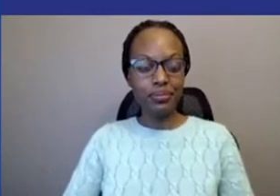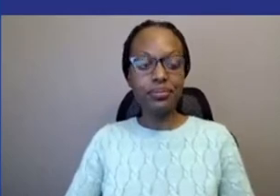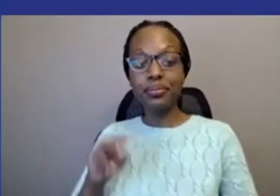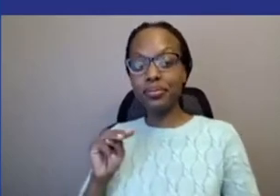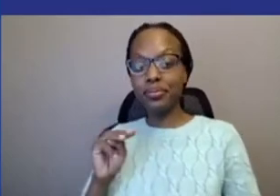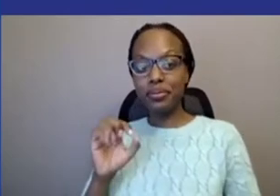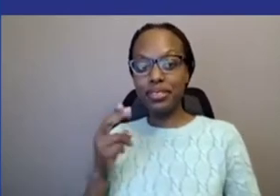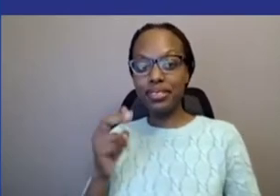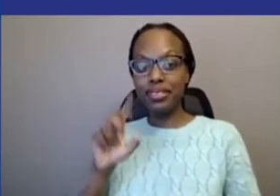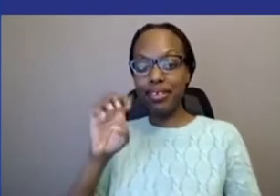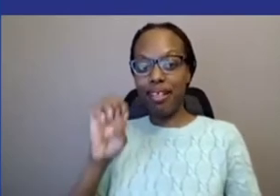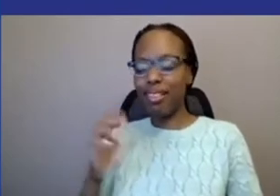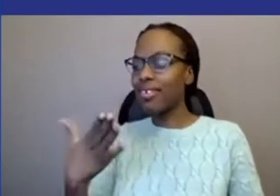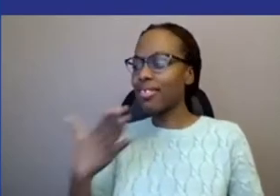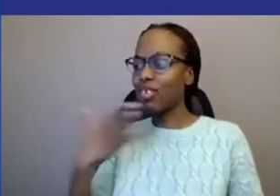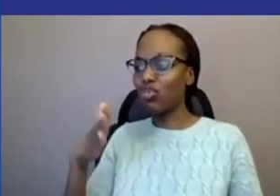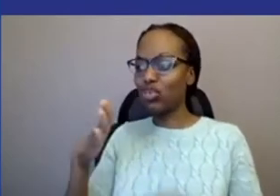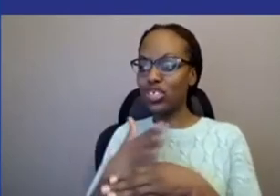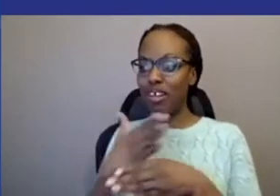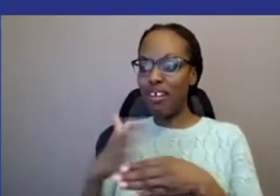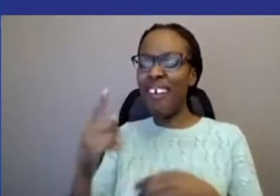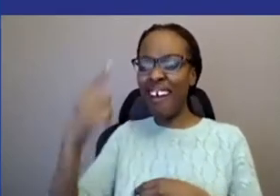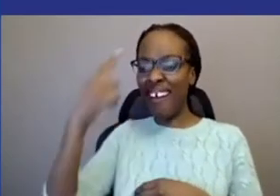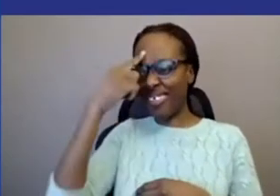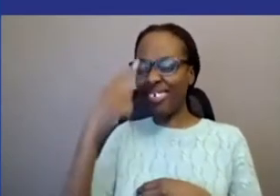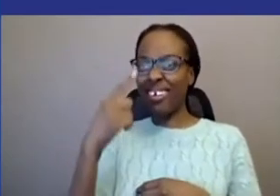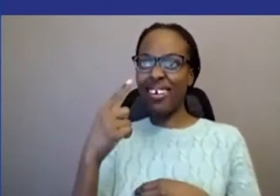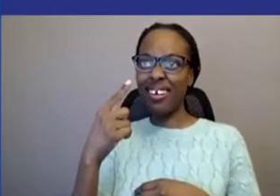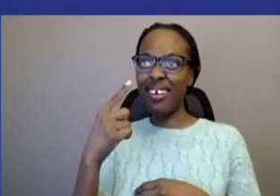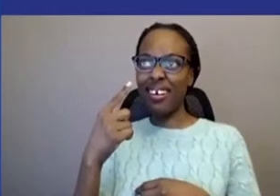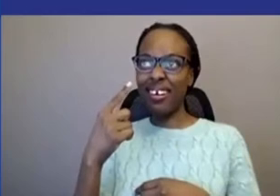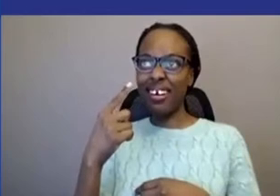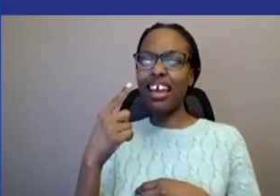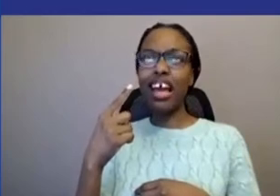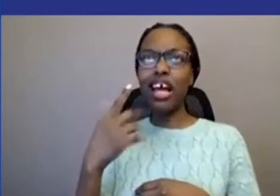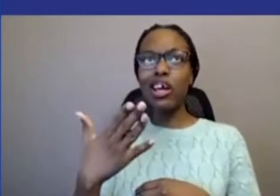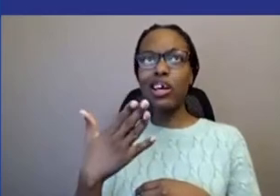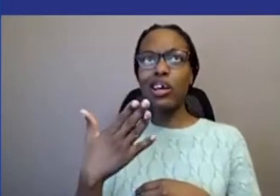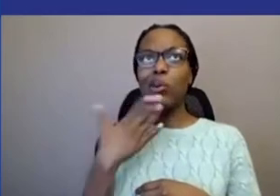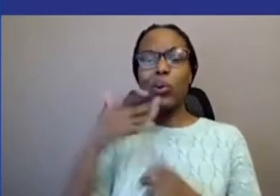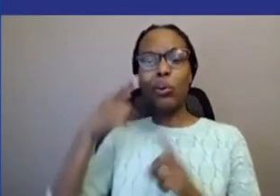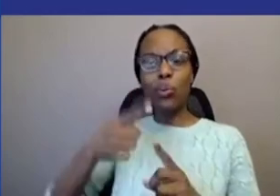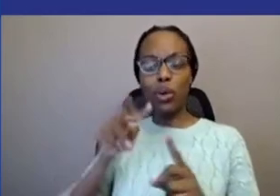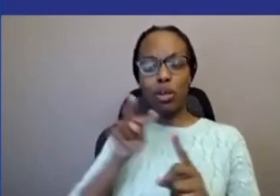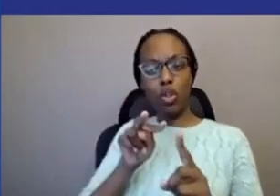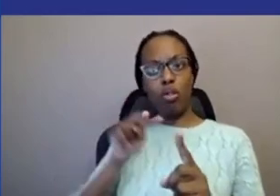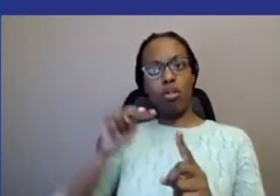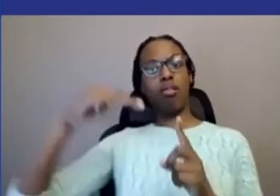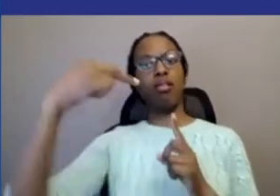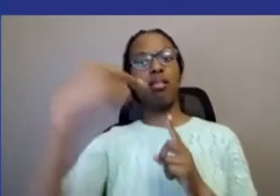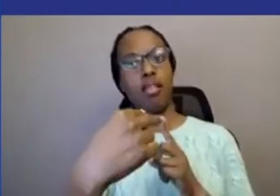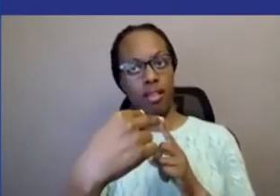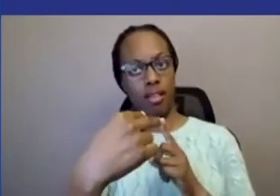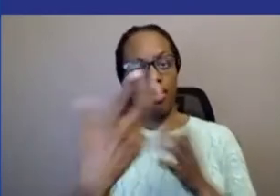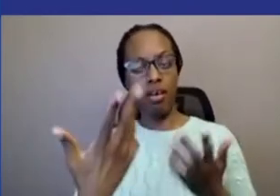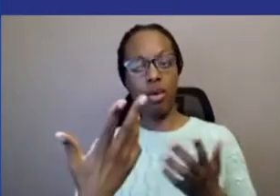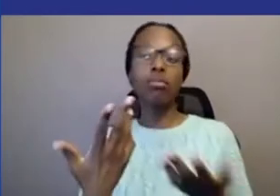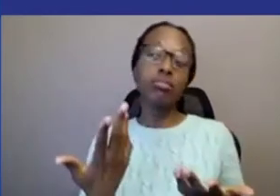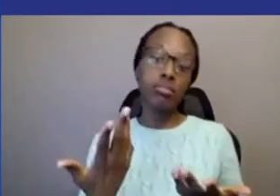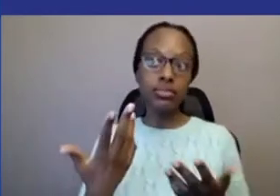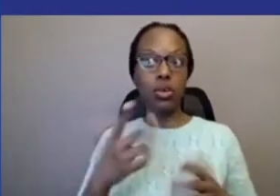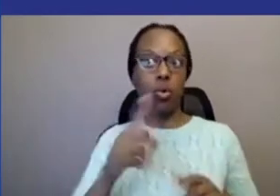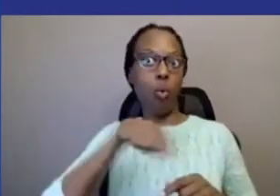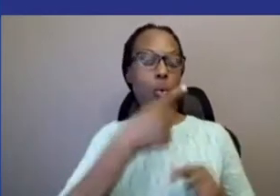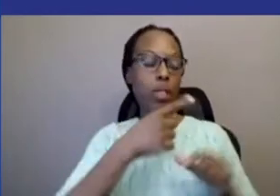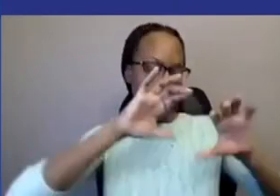Thank you for sharing. And I mean, I think there is something really to be said about looking at it the other way as well, right? Like going from, you know, only being in class